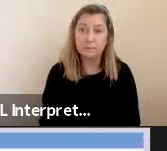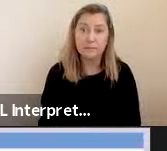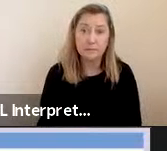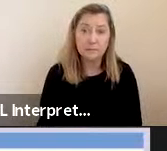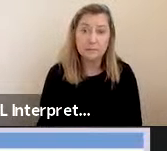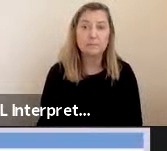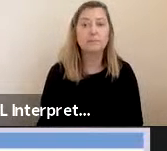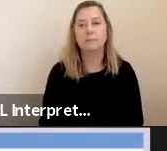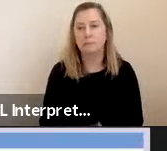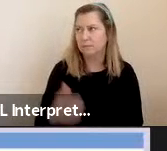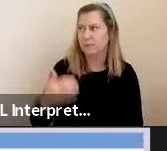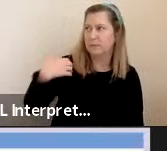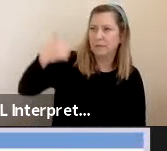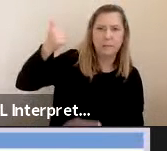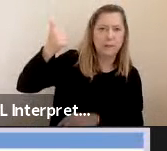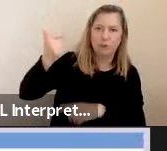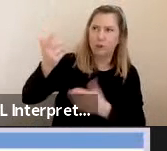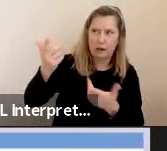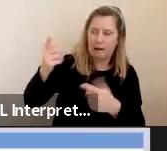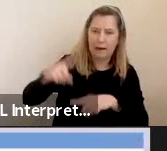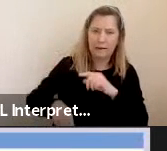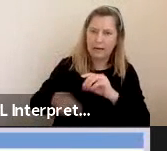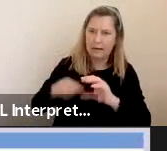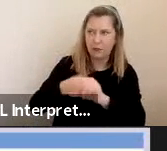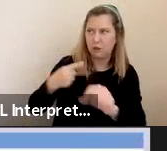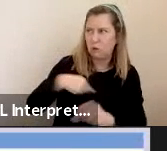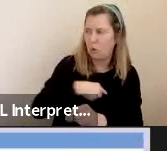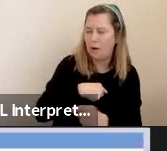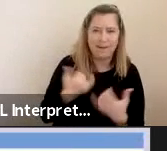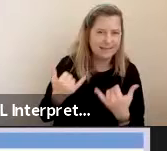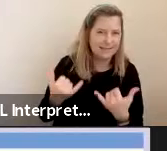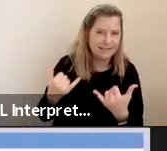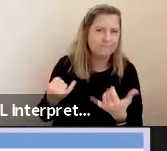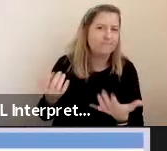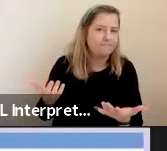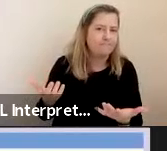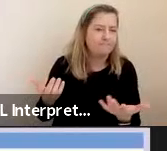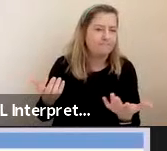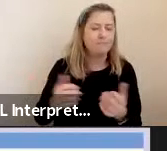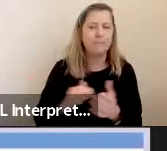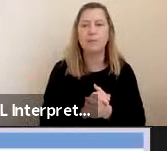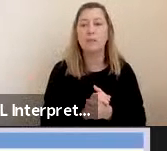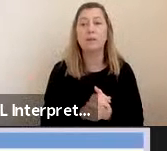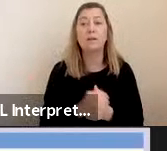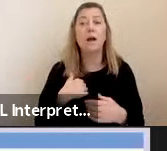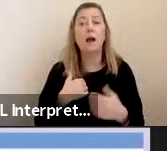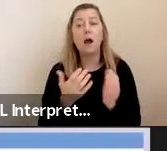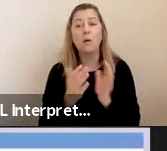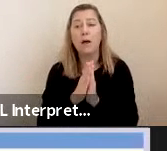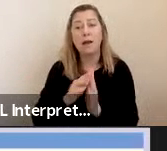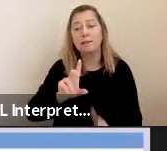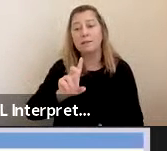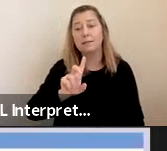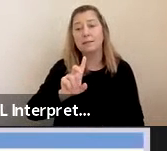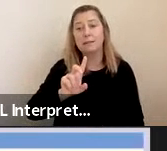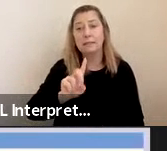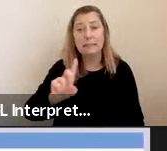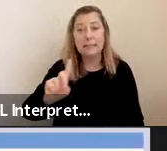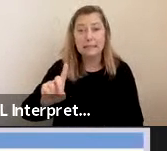Given that the commissioner is not able to join us at this time, I would ask Dee Dee,